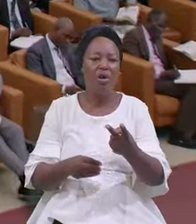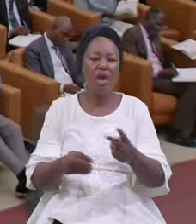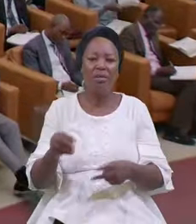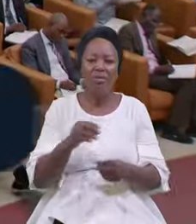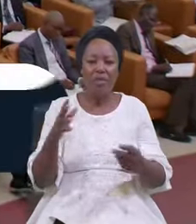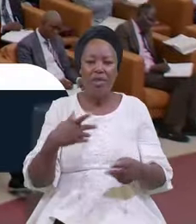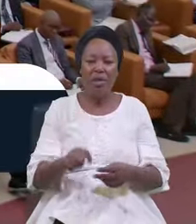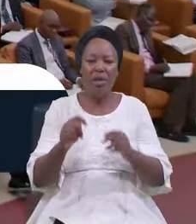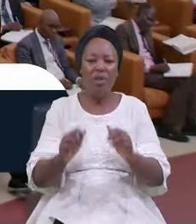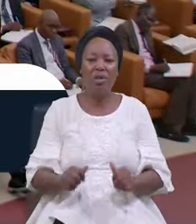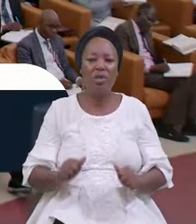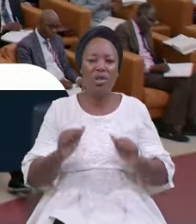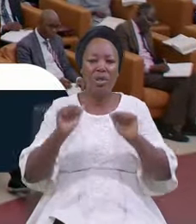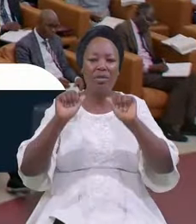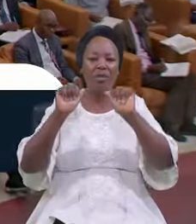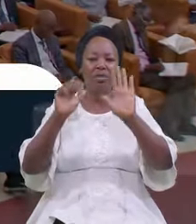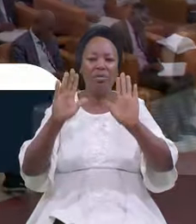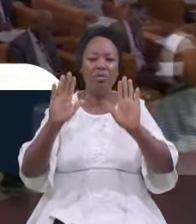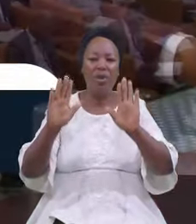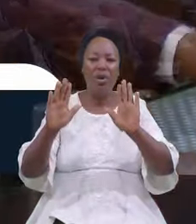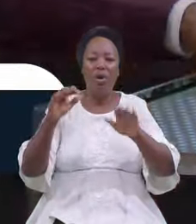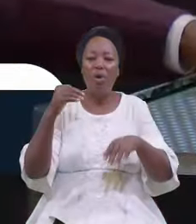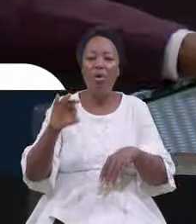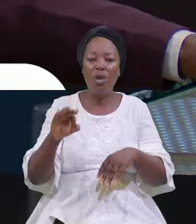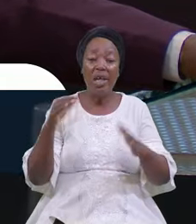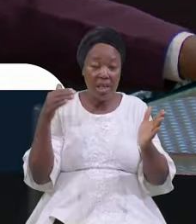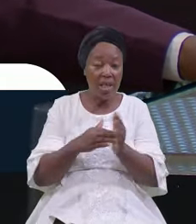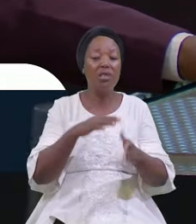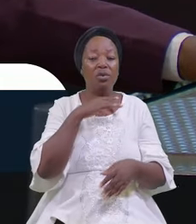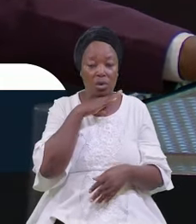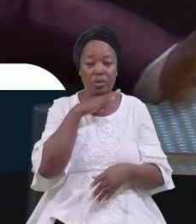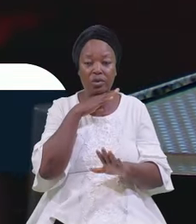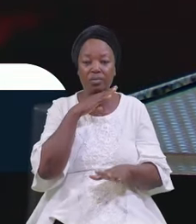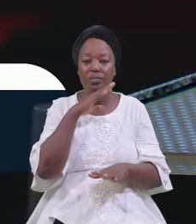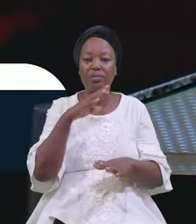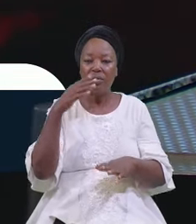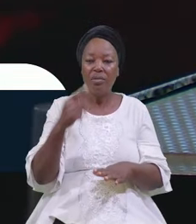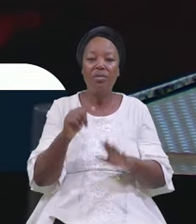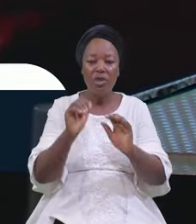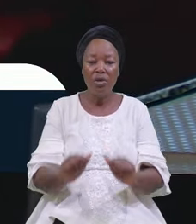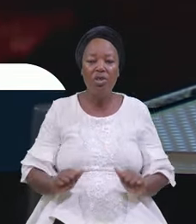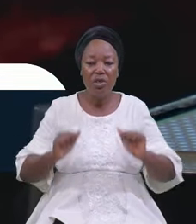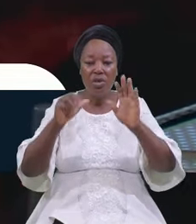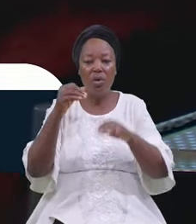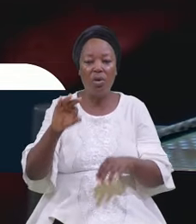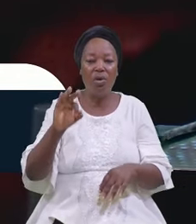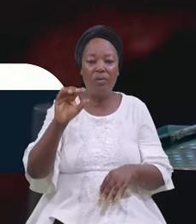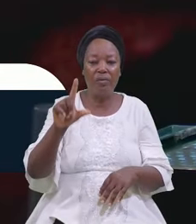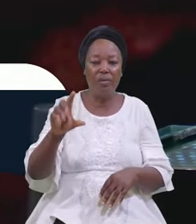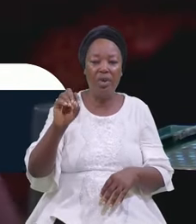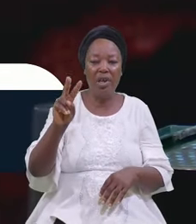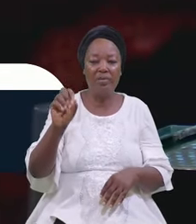the consecration of Levites against corruption. The consecration of